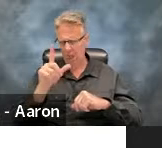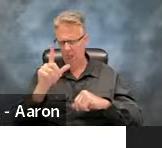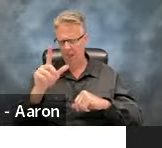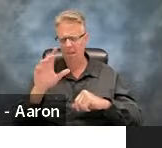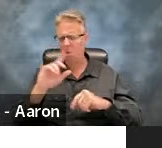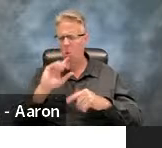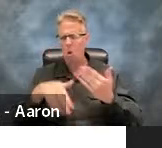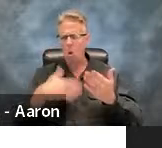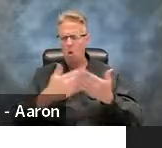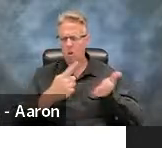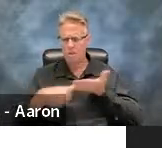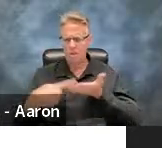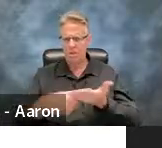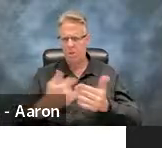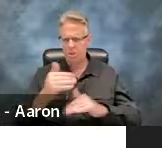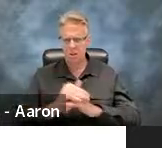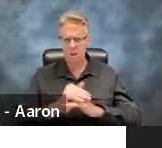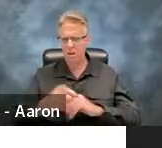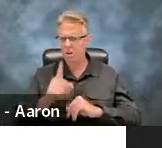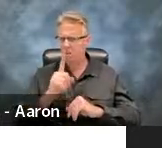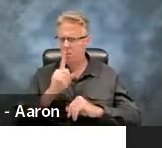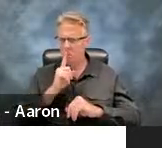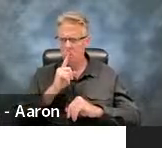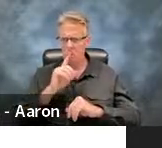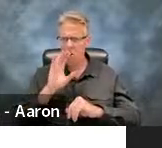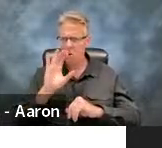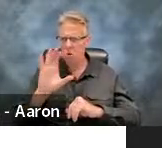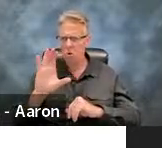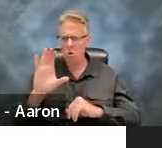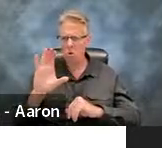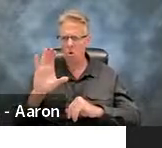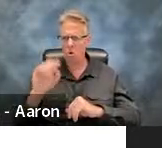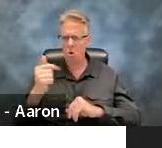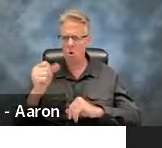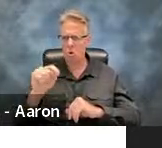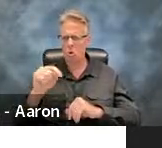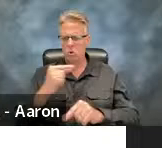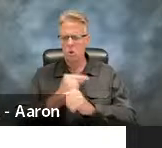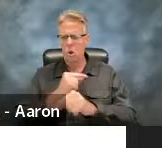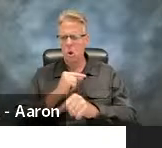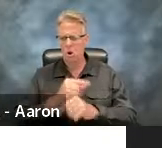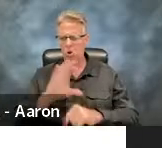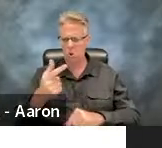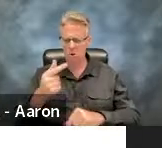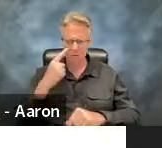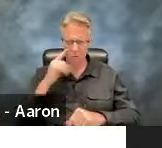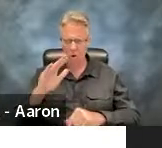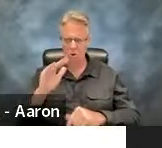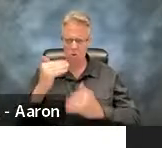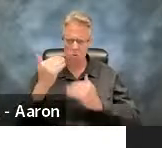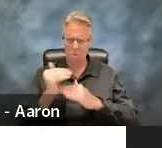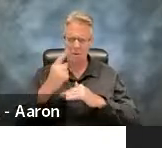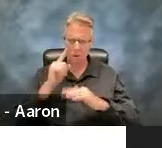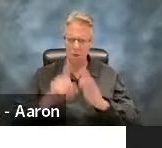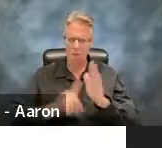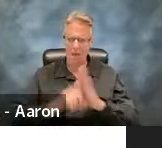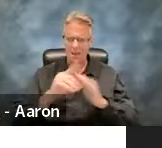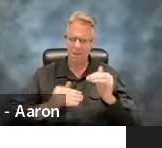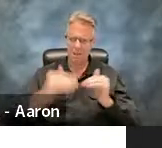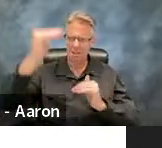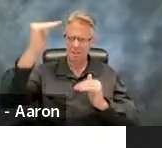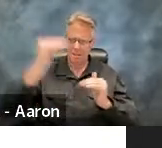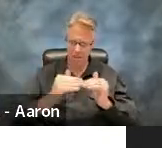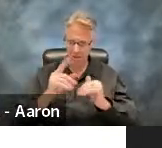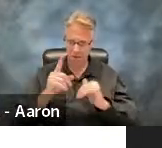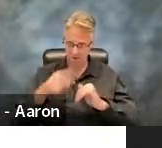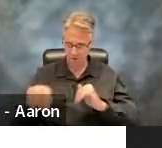was they didn't mention the Coast Guard rejection of the height. And I'm asking all the members here, have